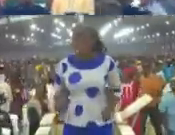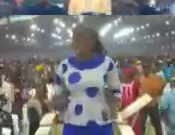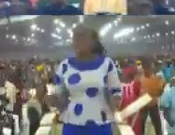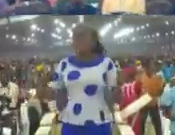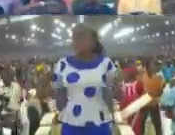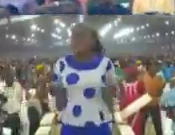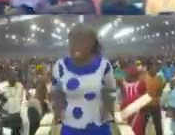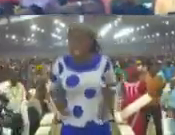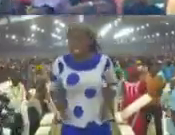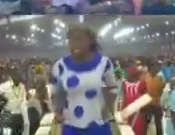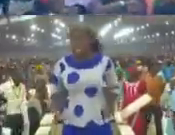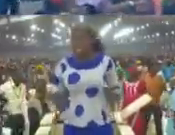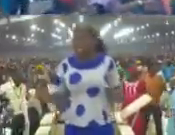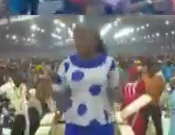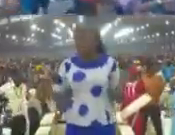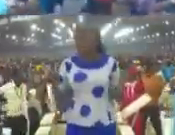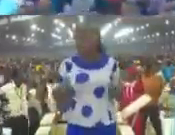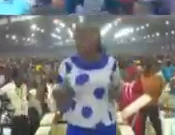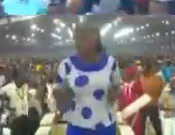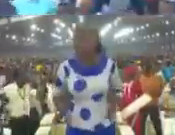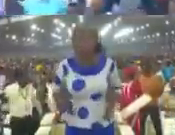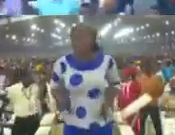Please, Lord, let me laugh last.